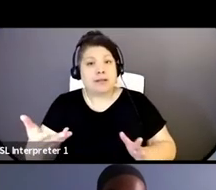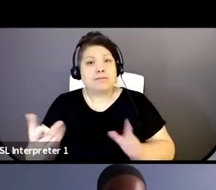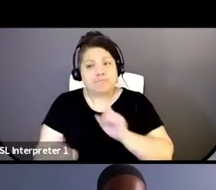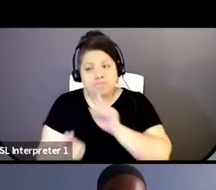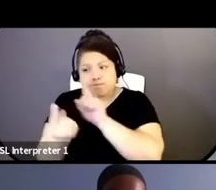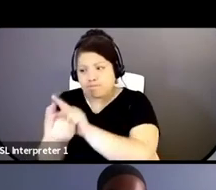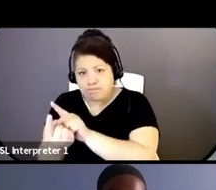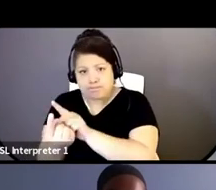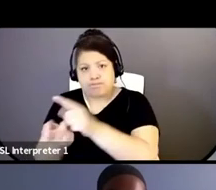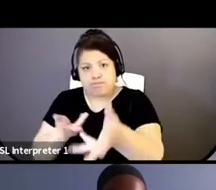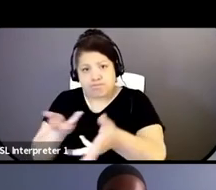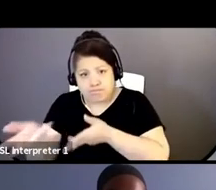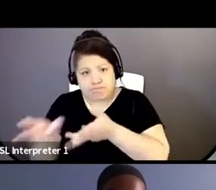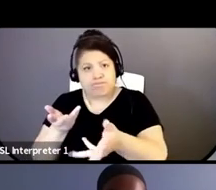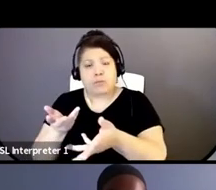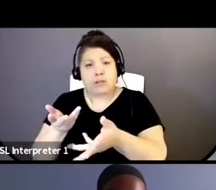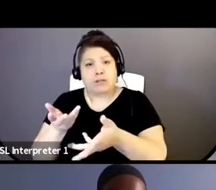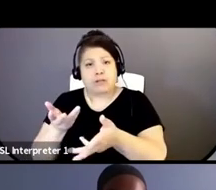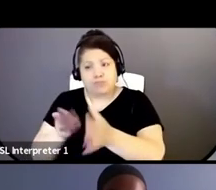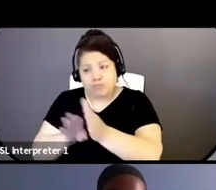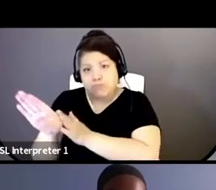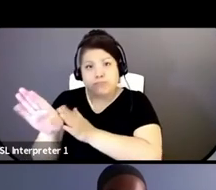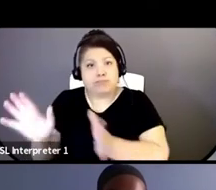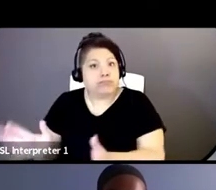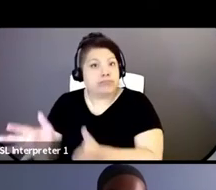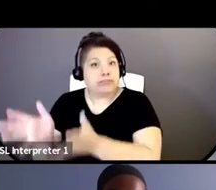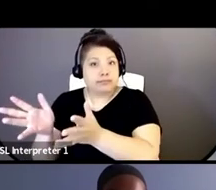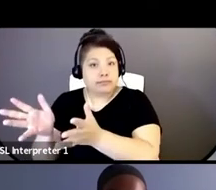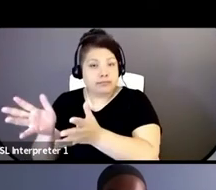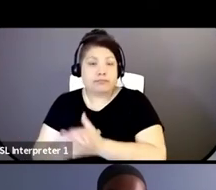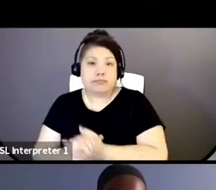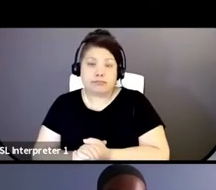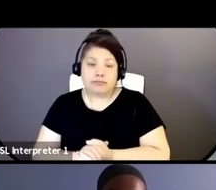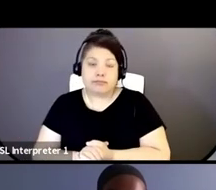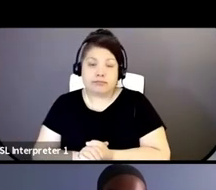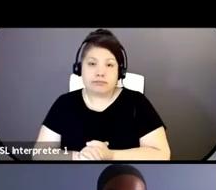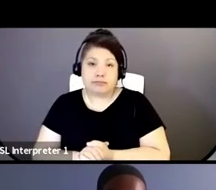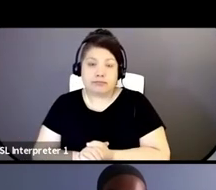But with the understanding that, you know,